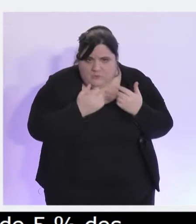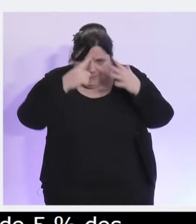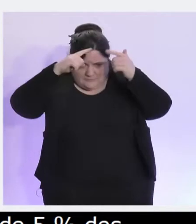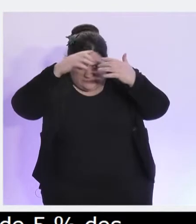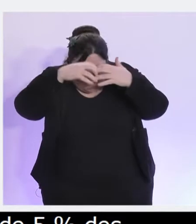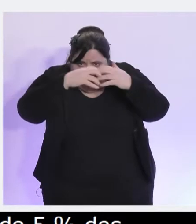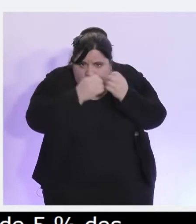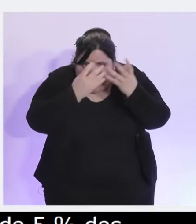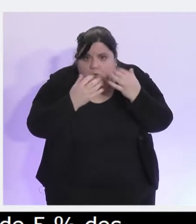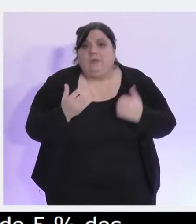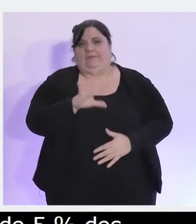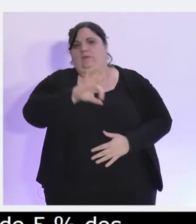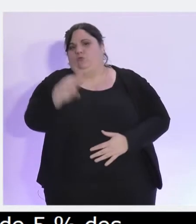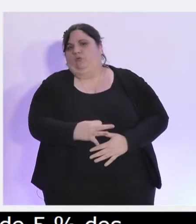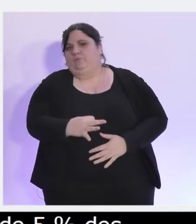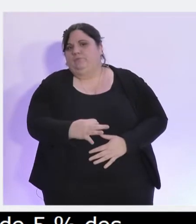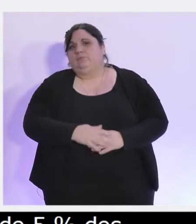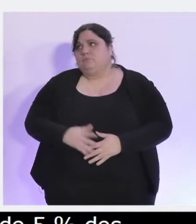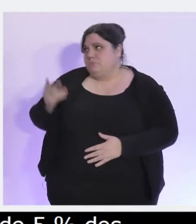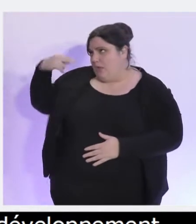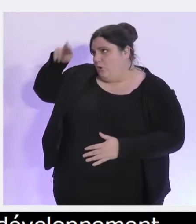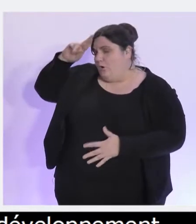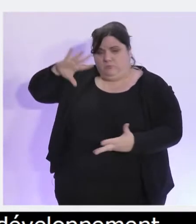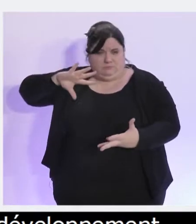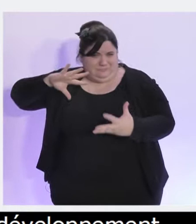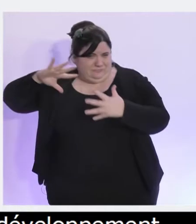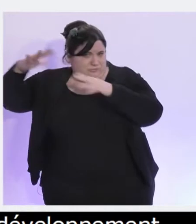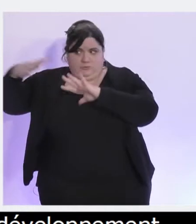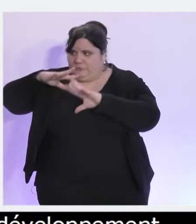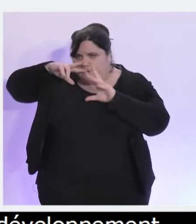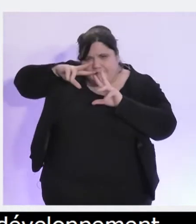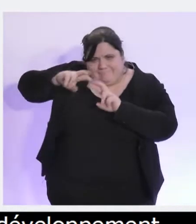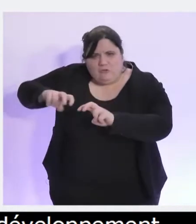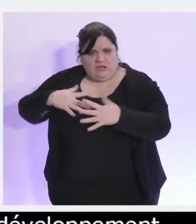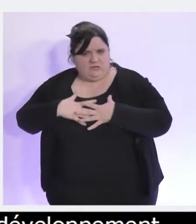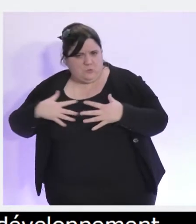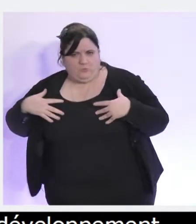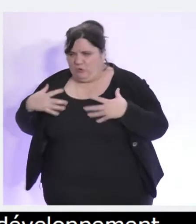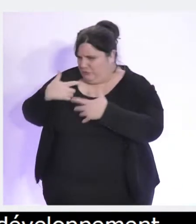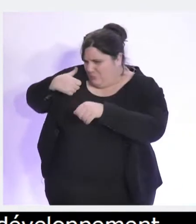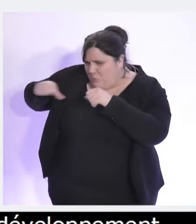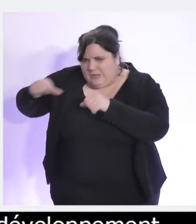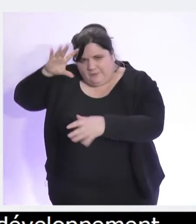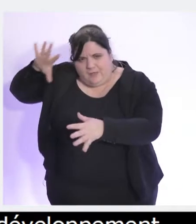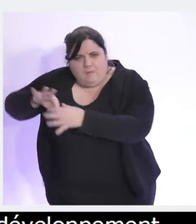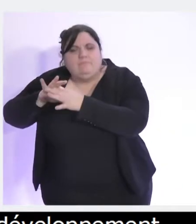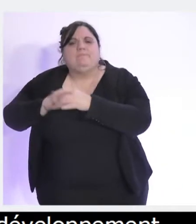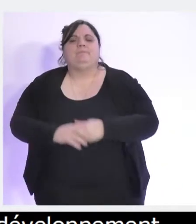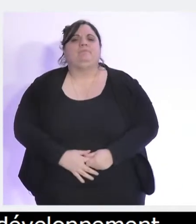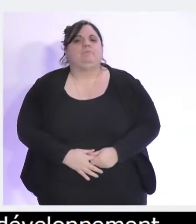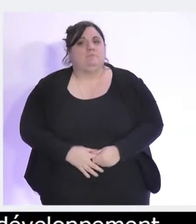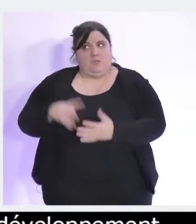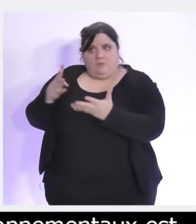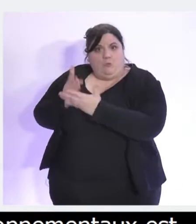a domain which is evolving constantly in Europe and is also priority for science. We talked about projects which are